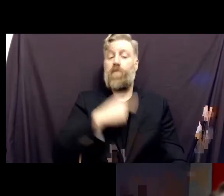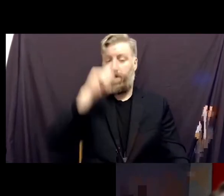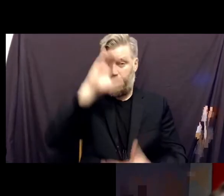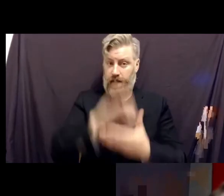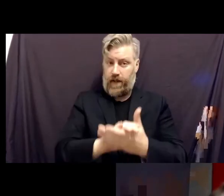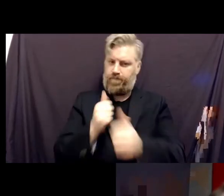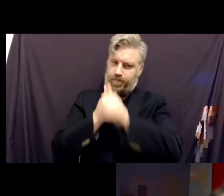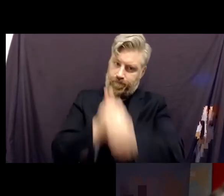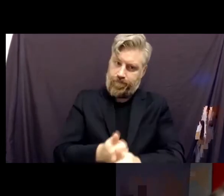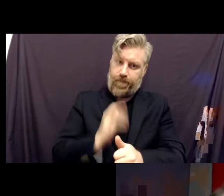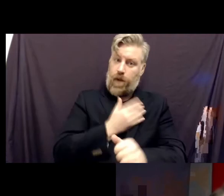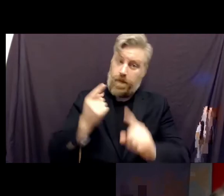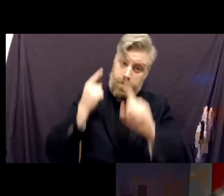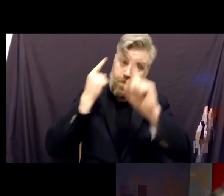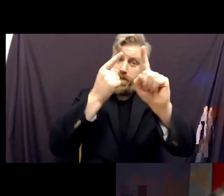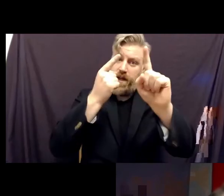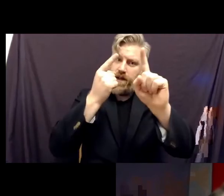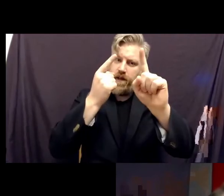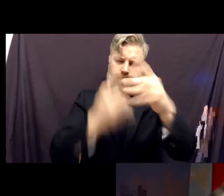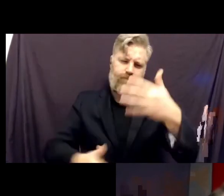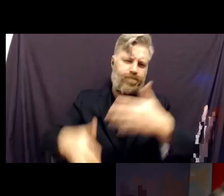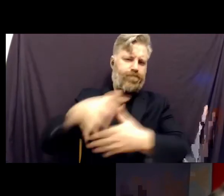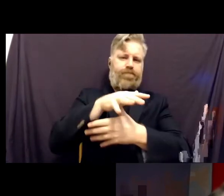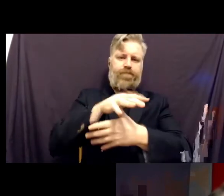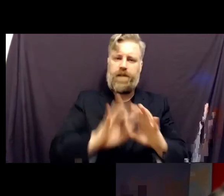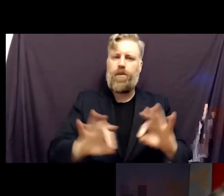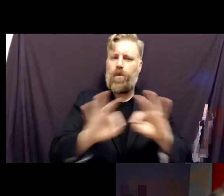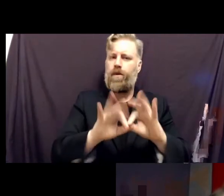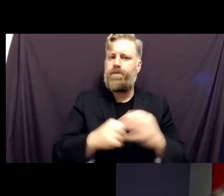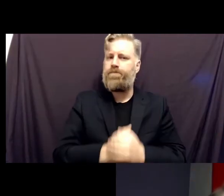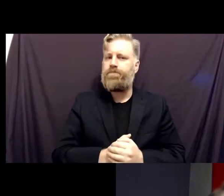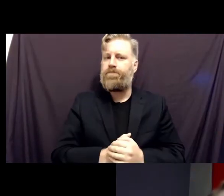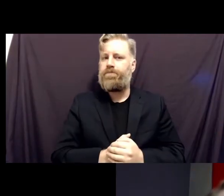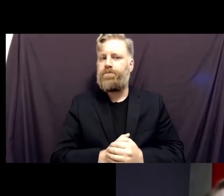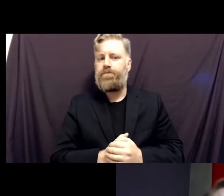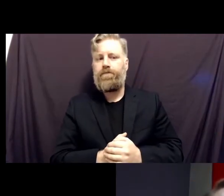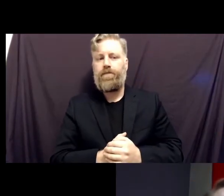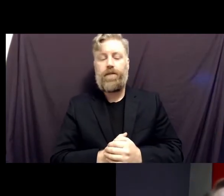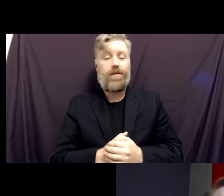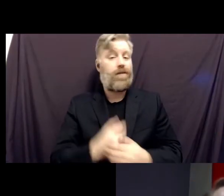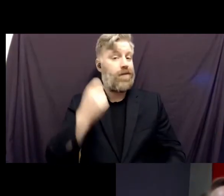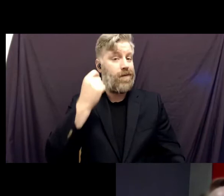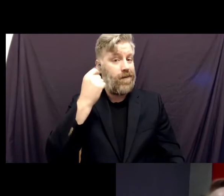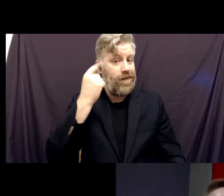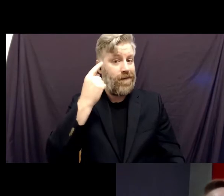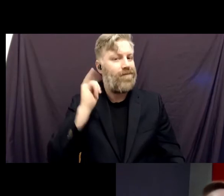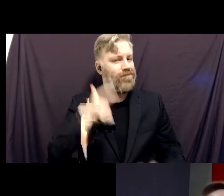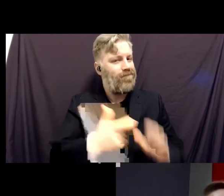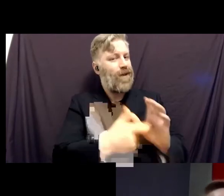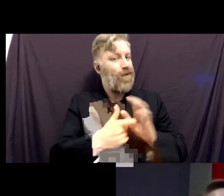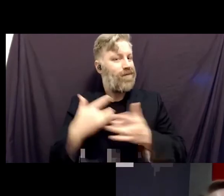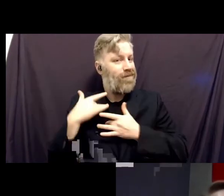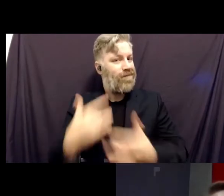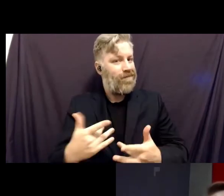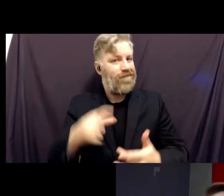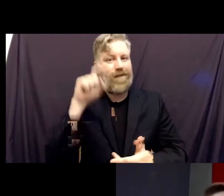mission remains of vital importance. And this often requires us making some